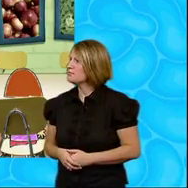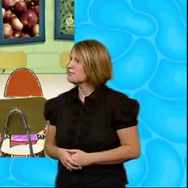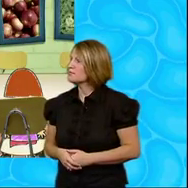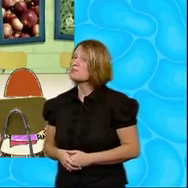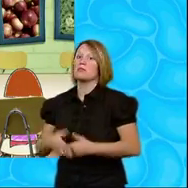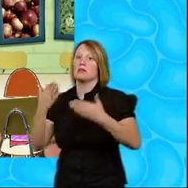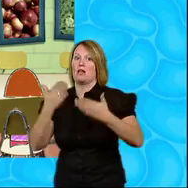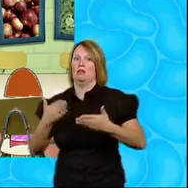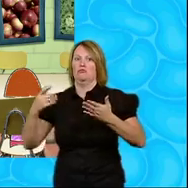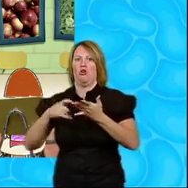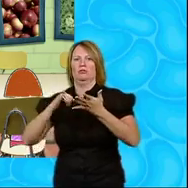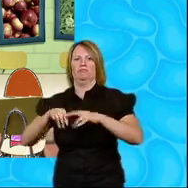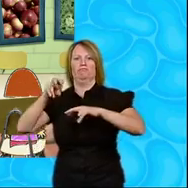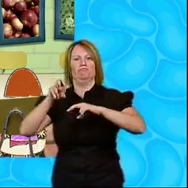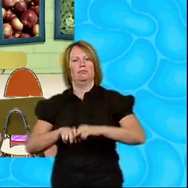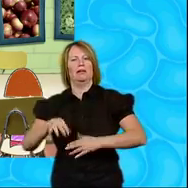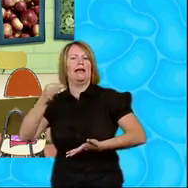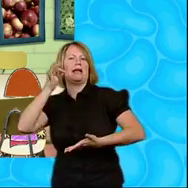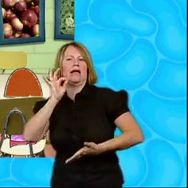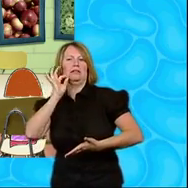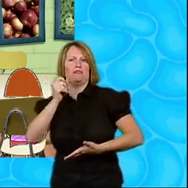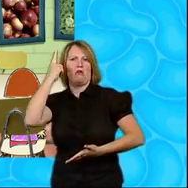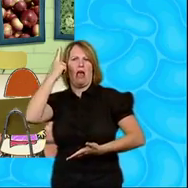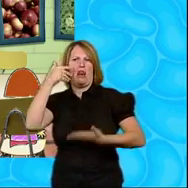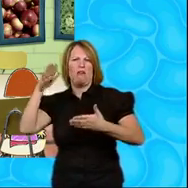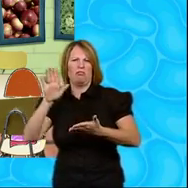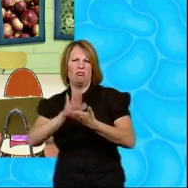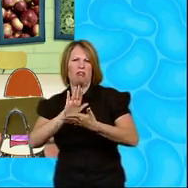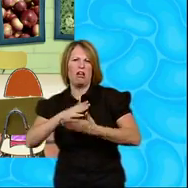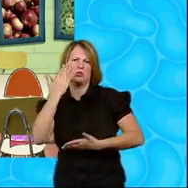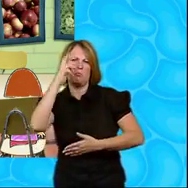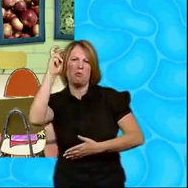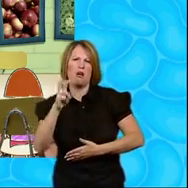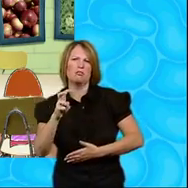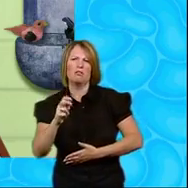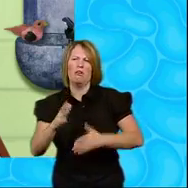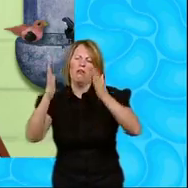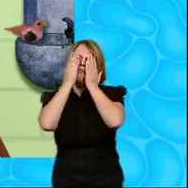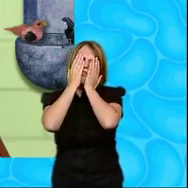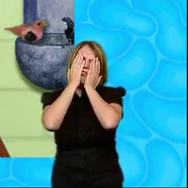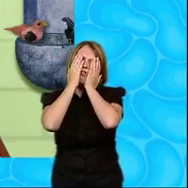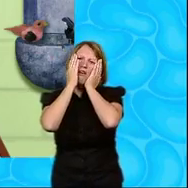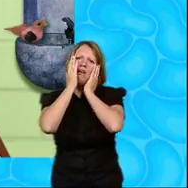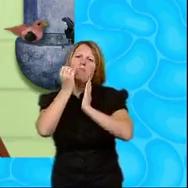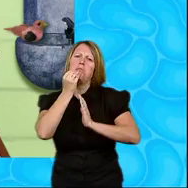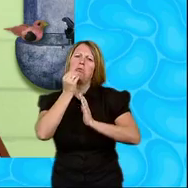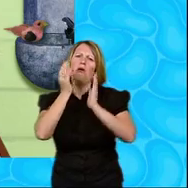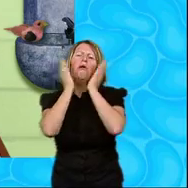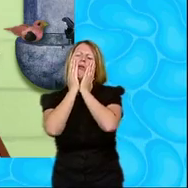Just then, Ross Applesauce sat down in the canteen and realised he had left his lunch on the school bus.